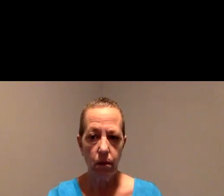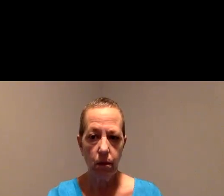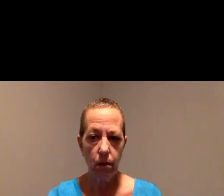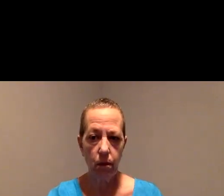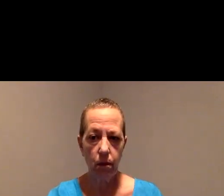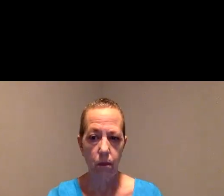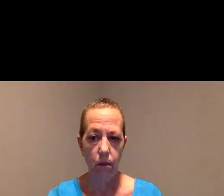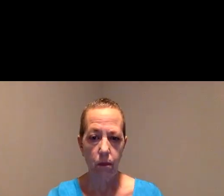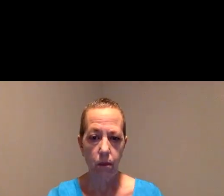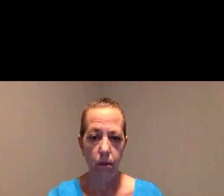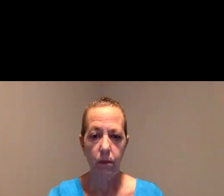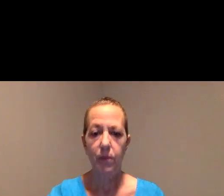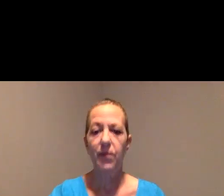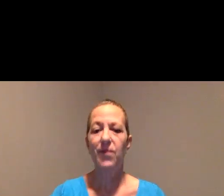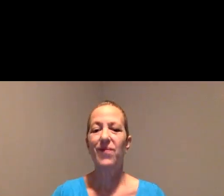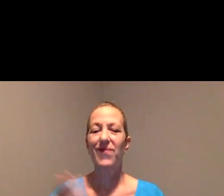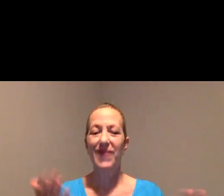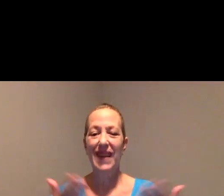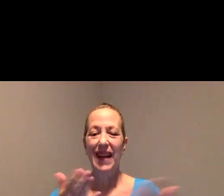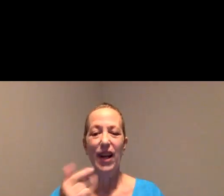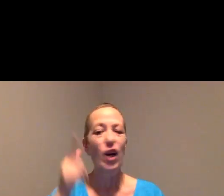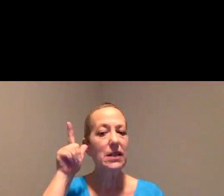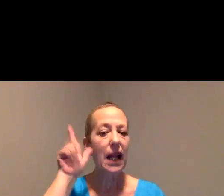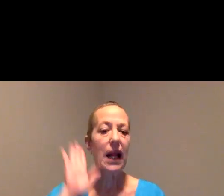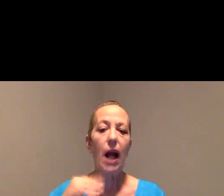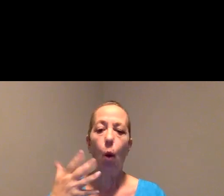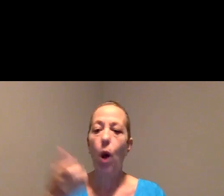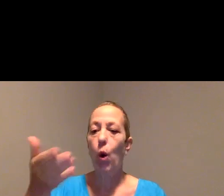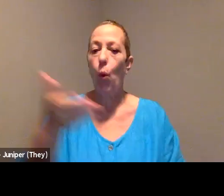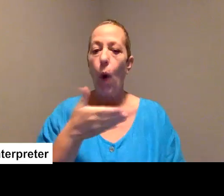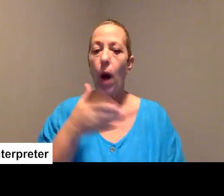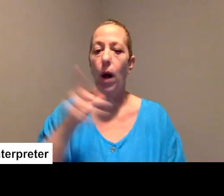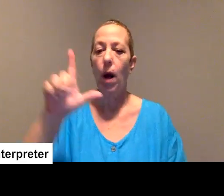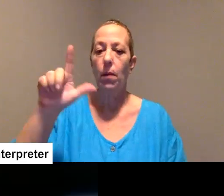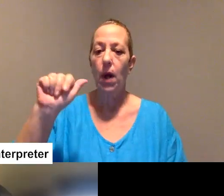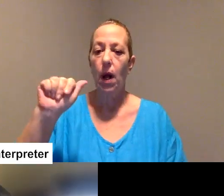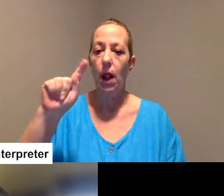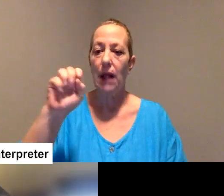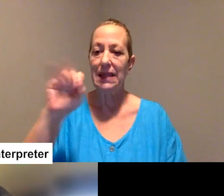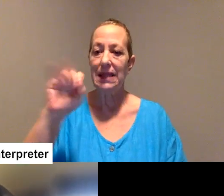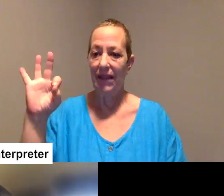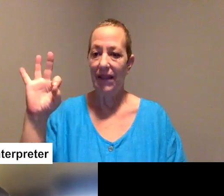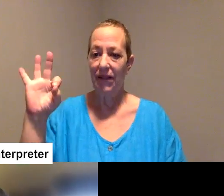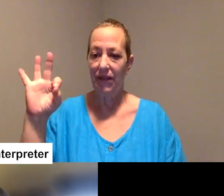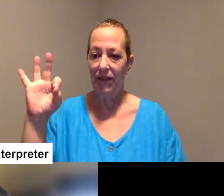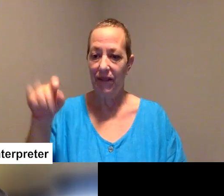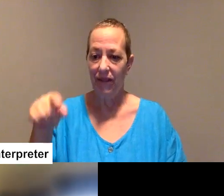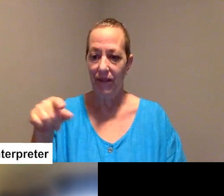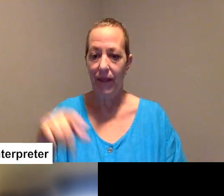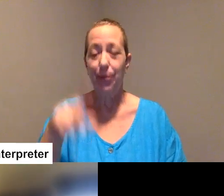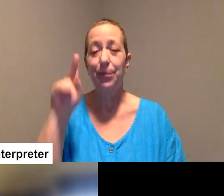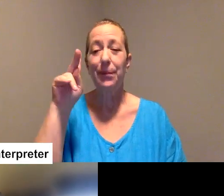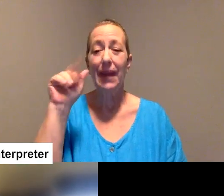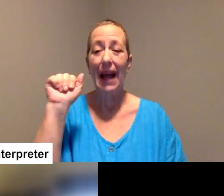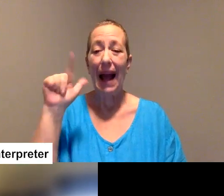This is Lydia. I want to welcome Lateef back to join everyone. Cal is unfortunately